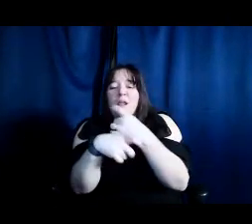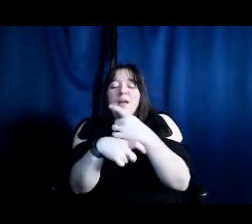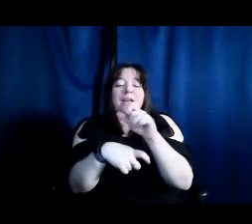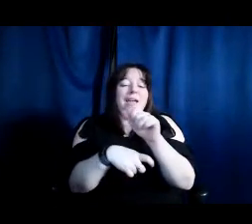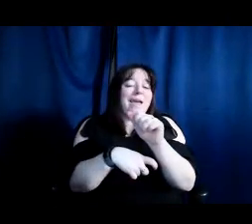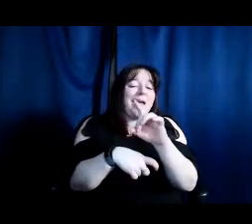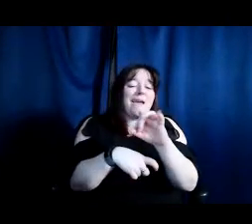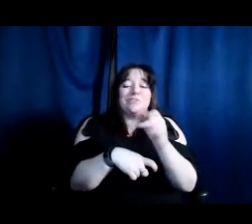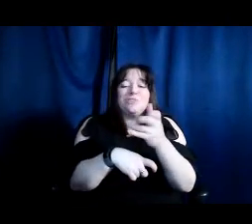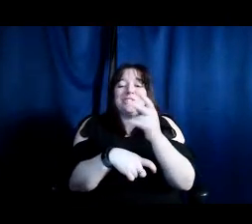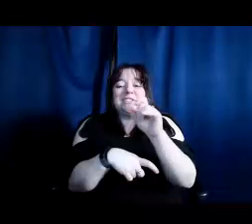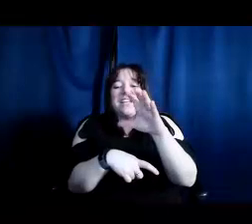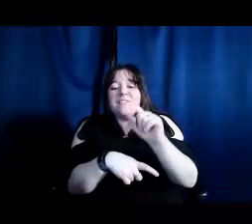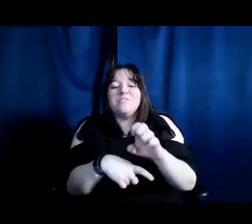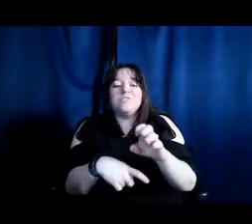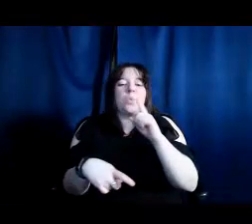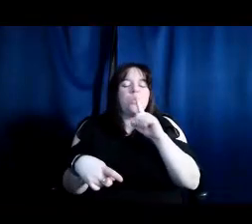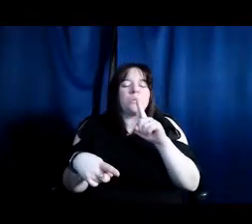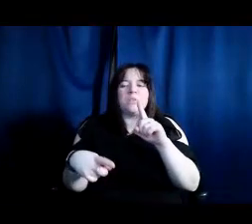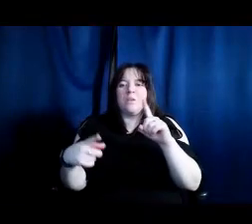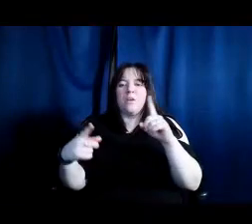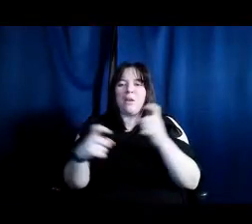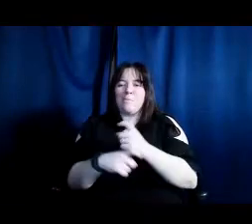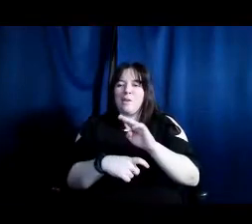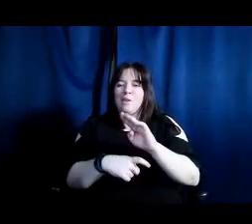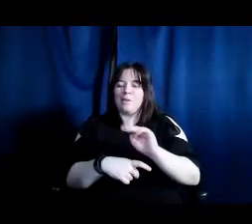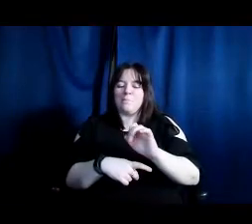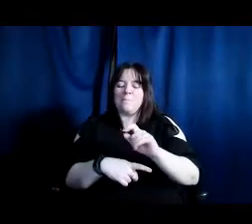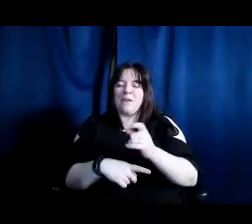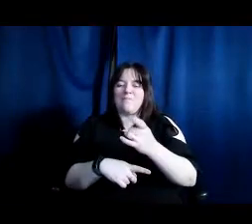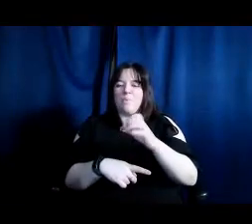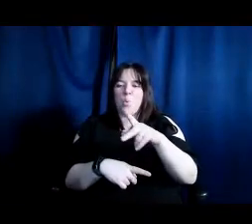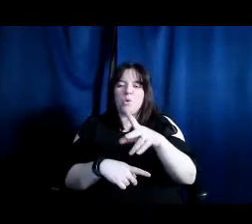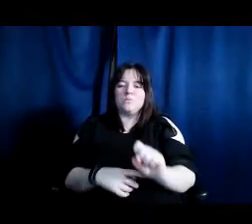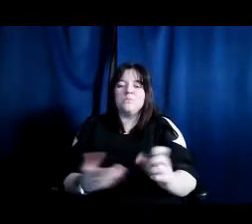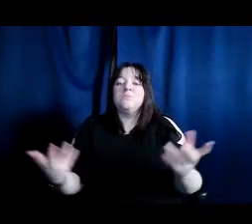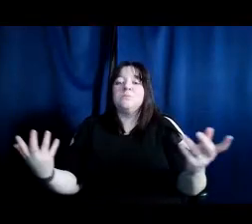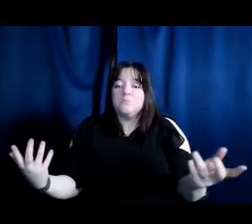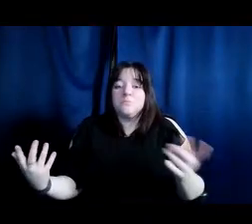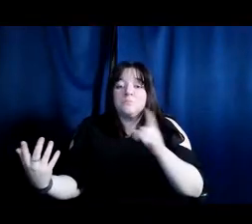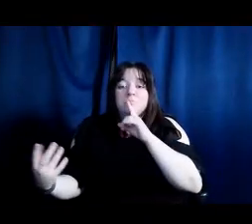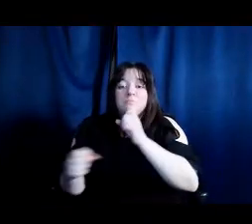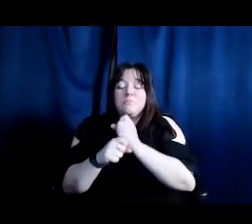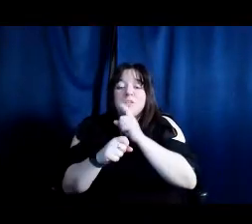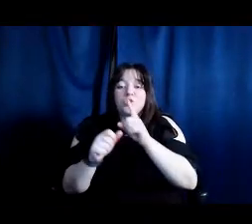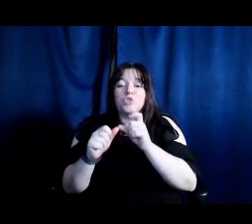then prioritize clarity and consistency. Ensure your text remains clear,